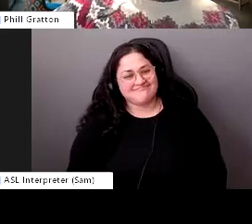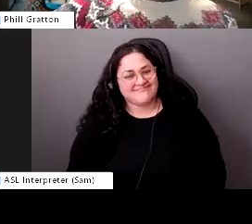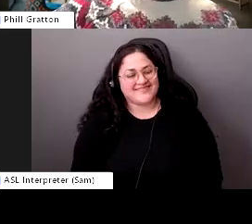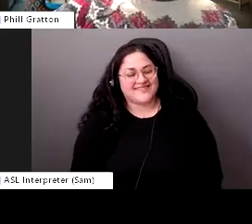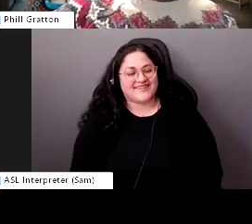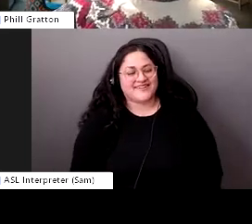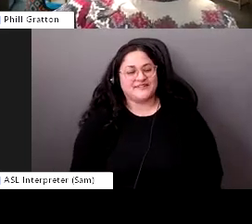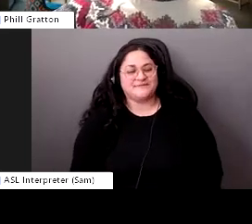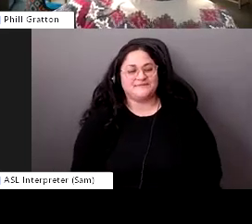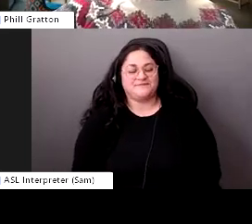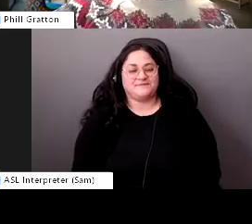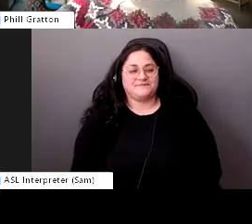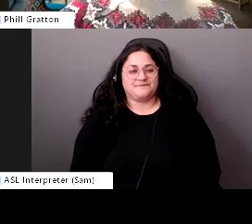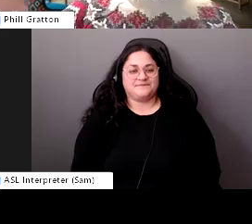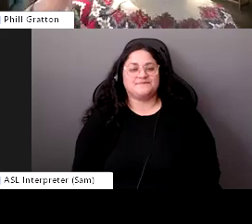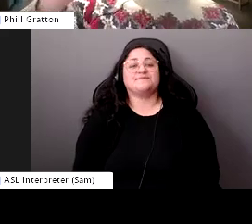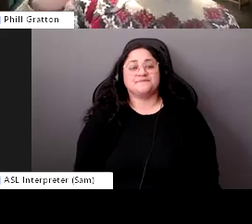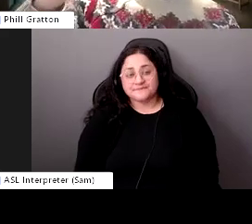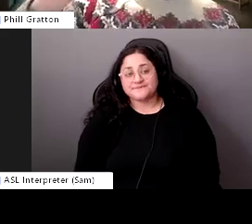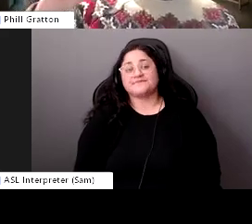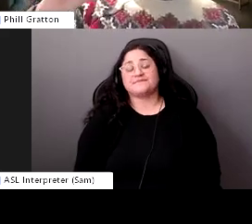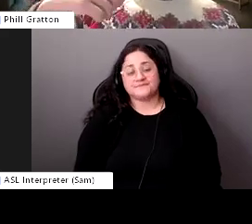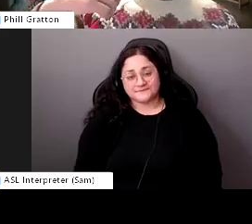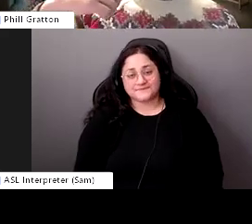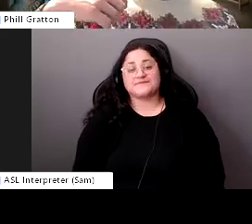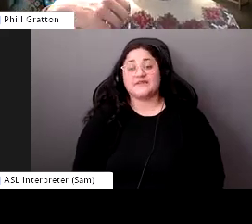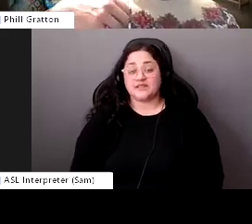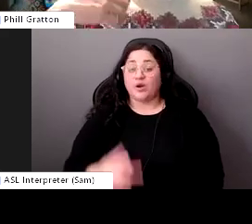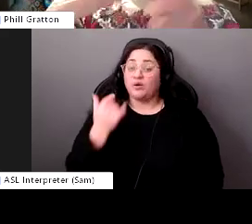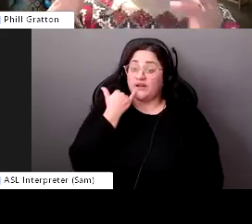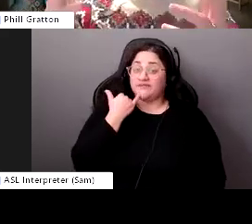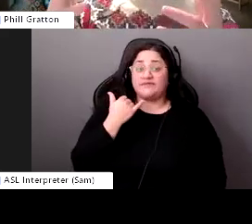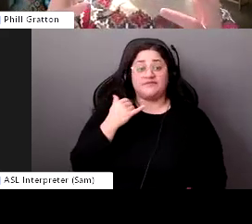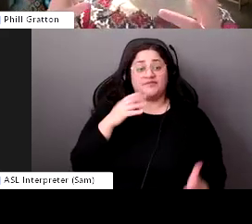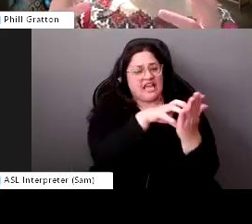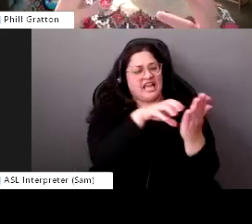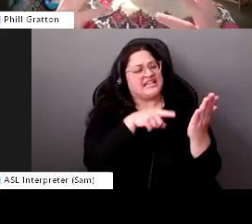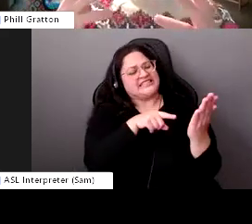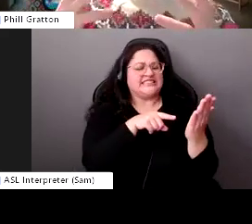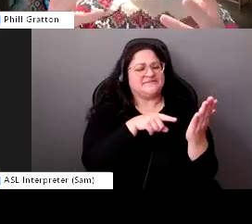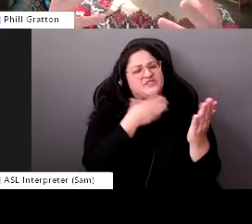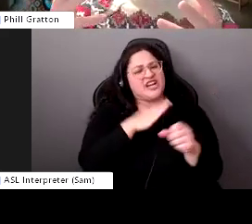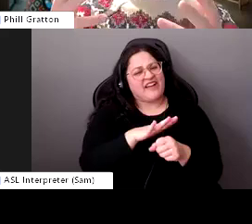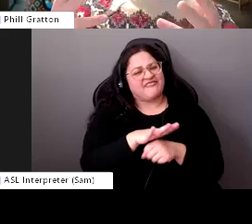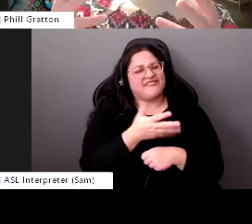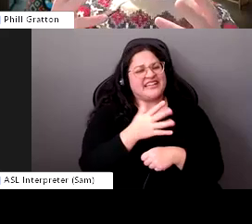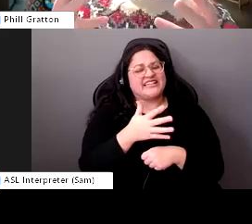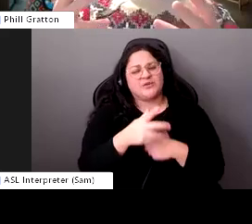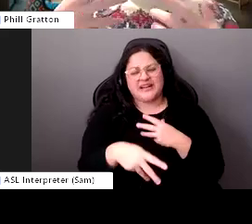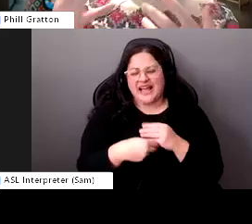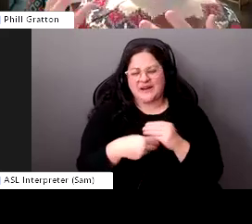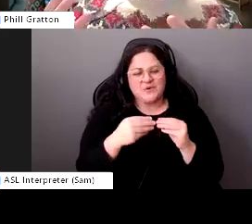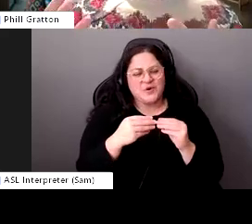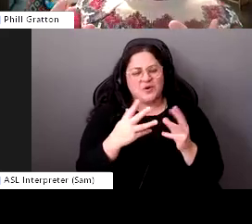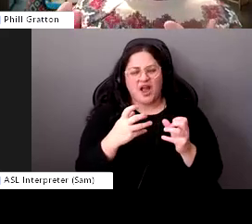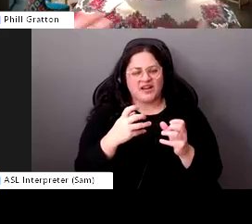So it's actually quite good at, you want to make little tweaks to it. It absolutely wants to help you with that, and it's going to do it.